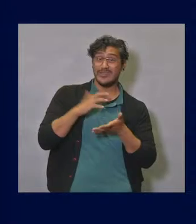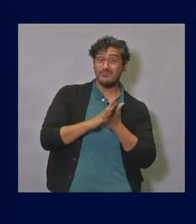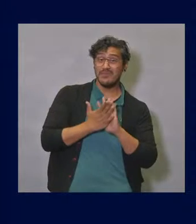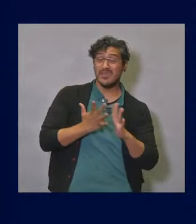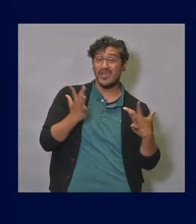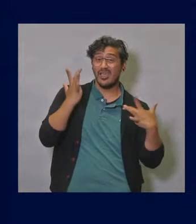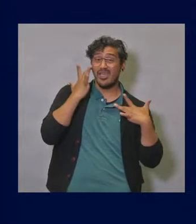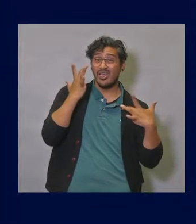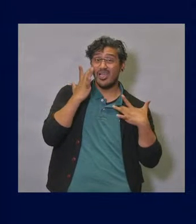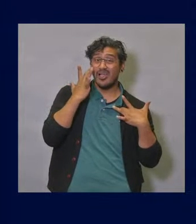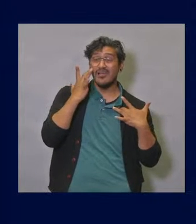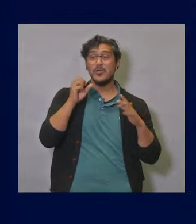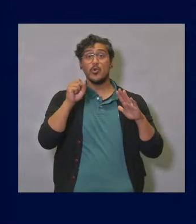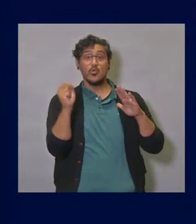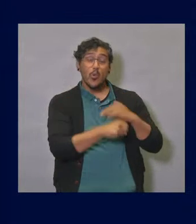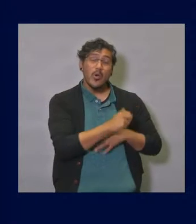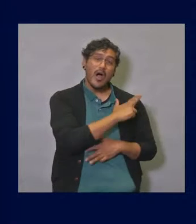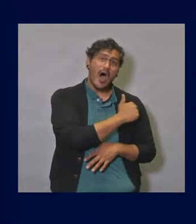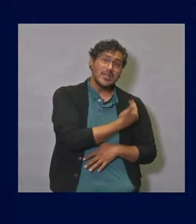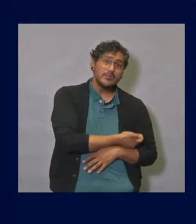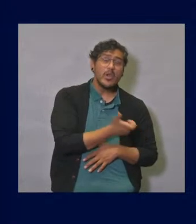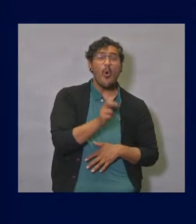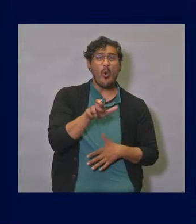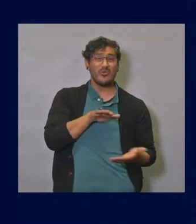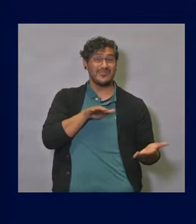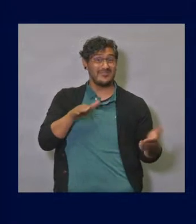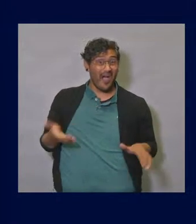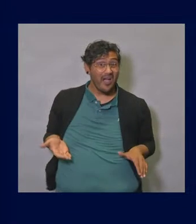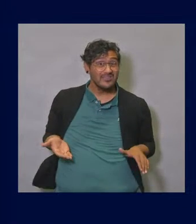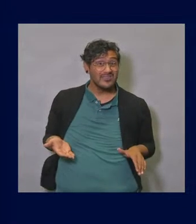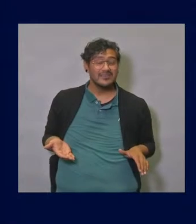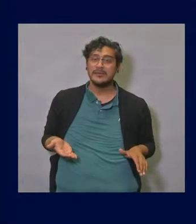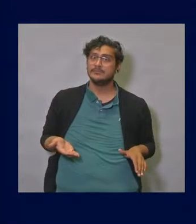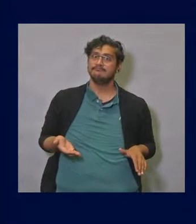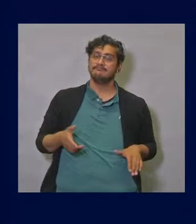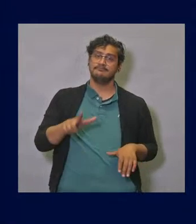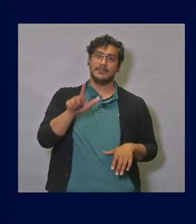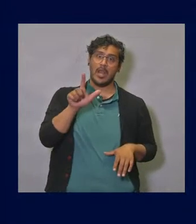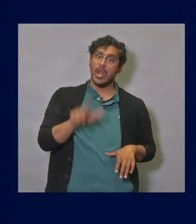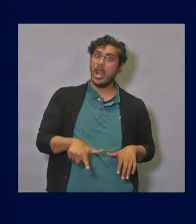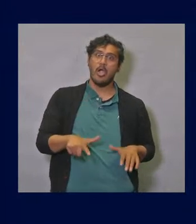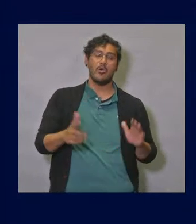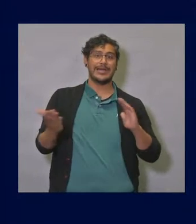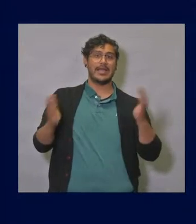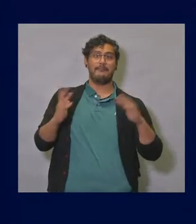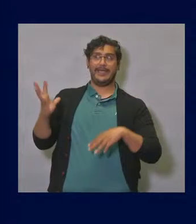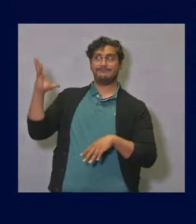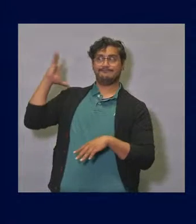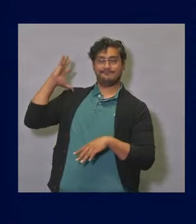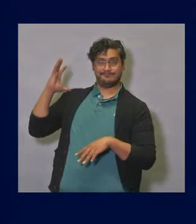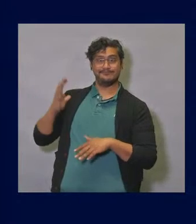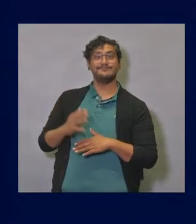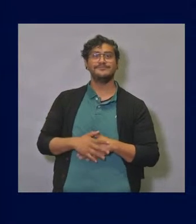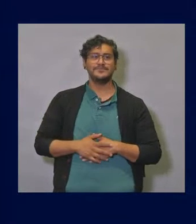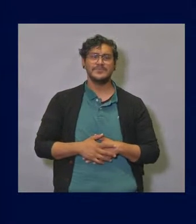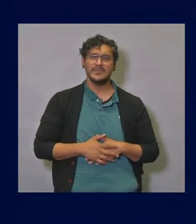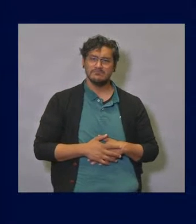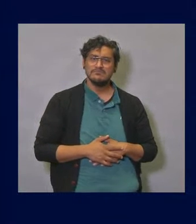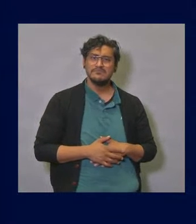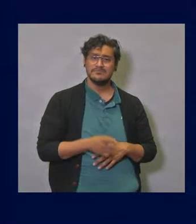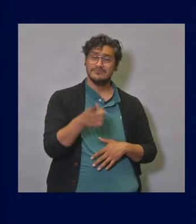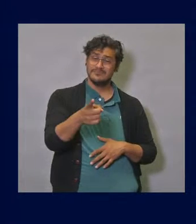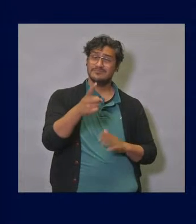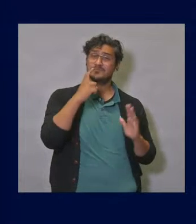infected, being hospitalized, or dying from COVID-19 are so much lower than they were during the surge. I want you to realize